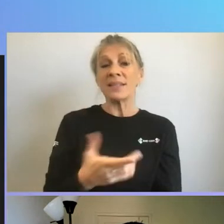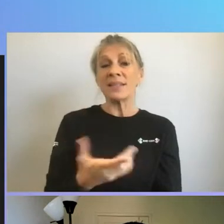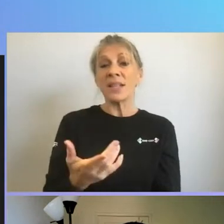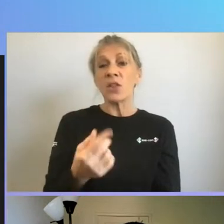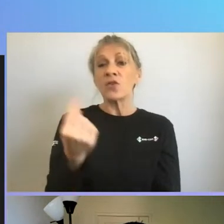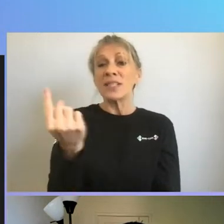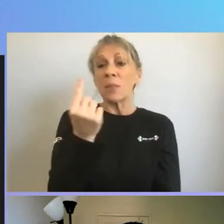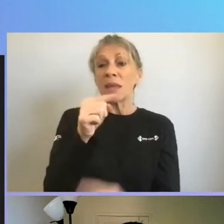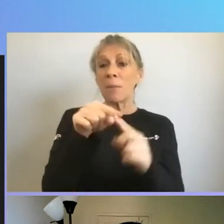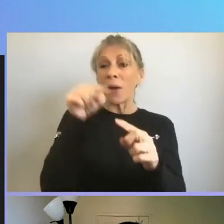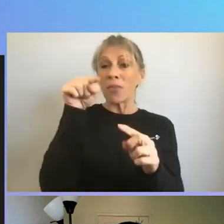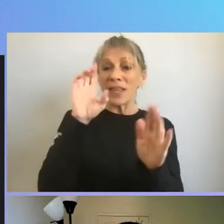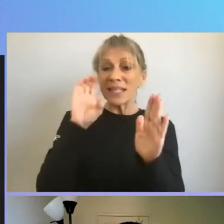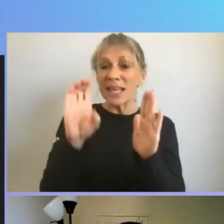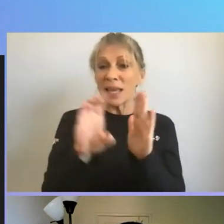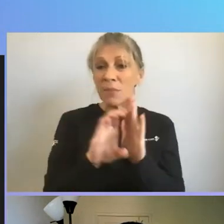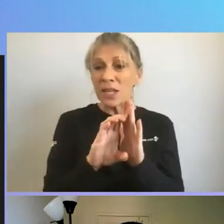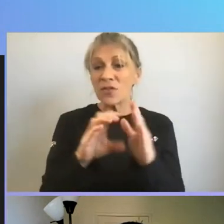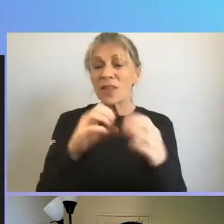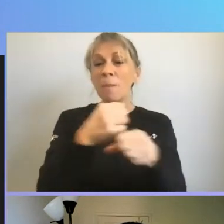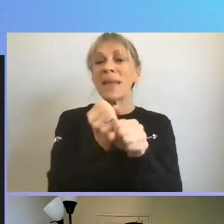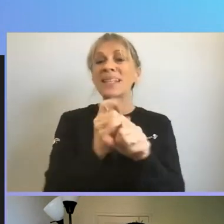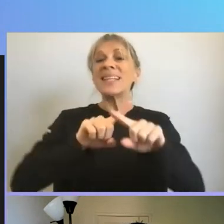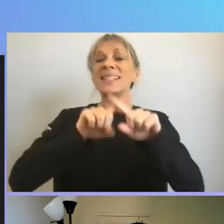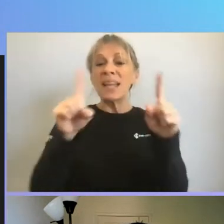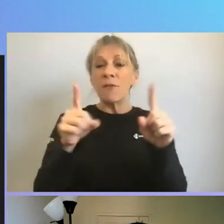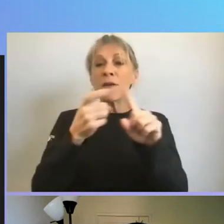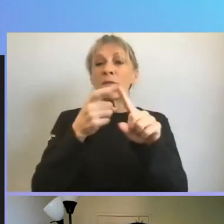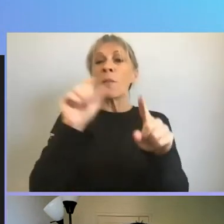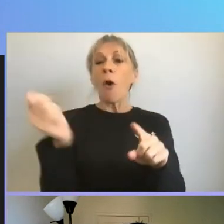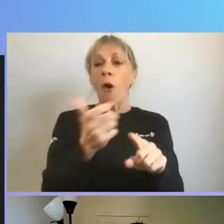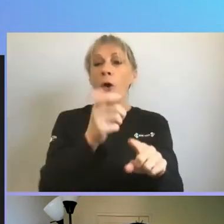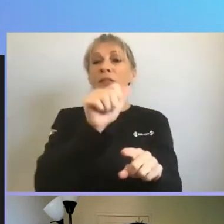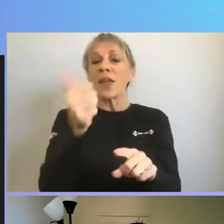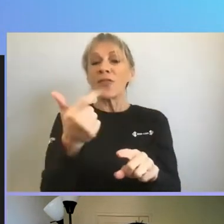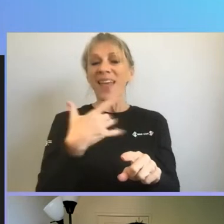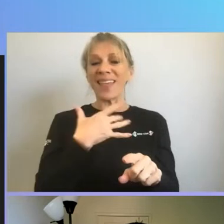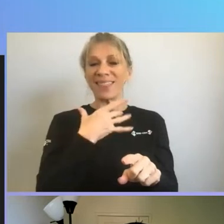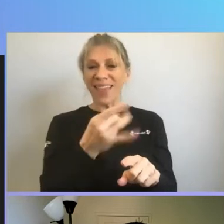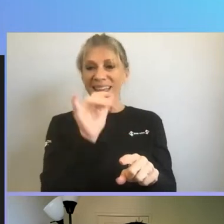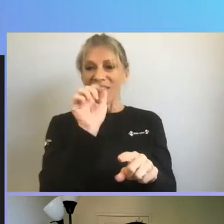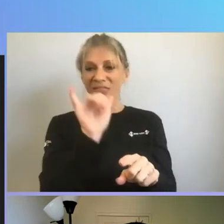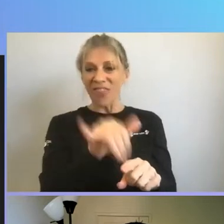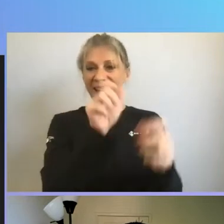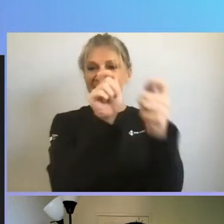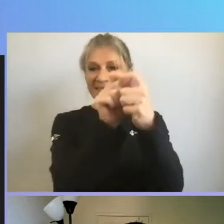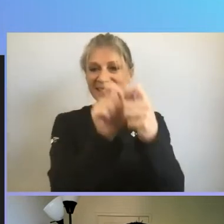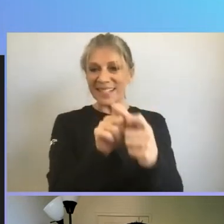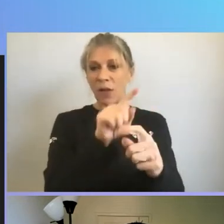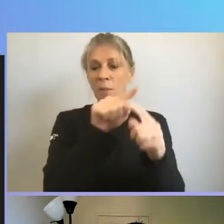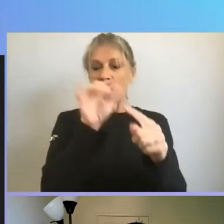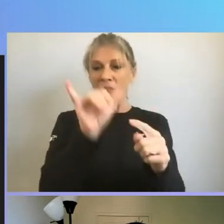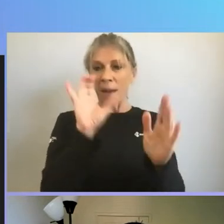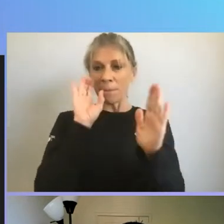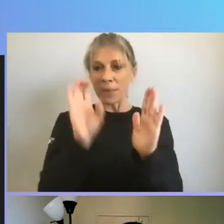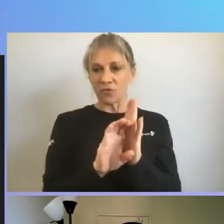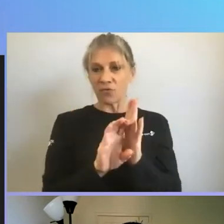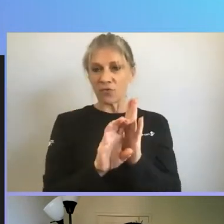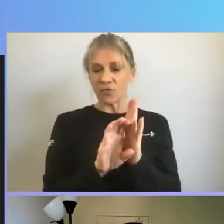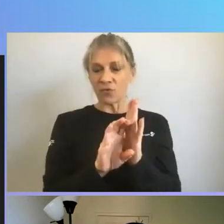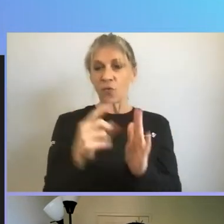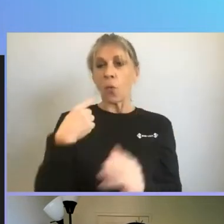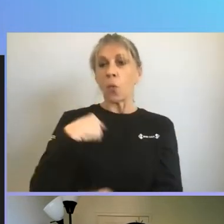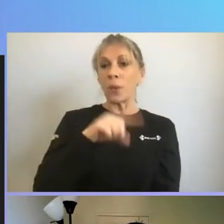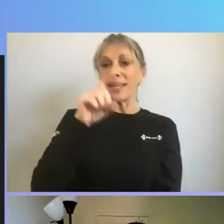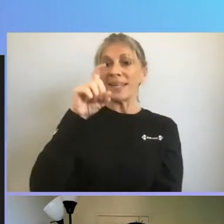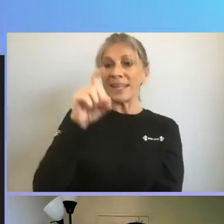this image that makes it different from all the others, and they like that detail about this image. We